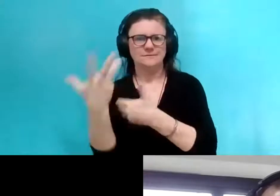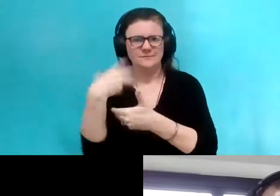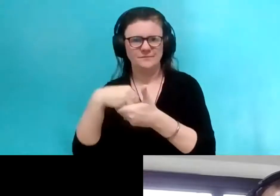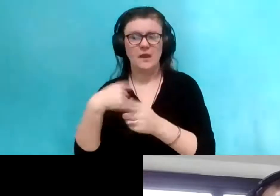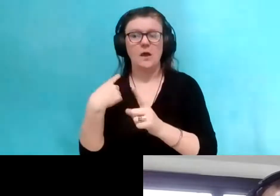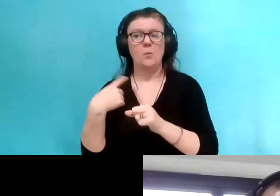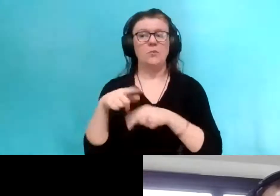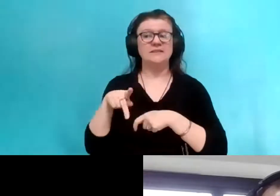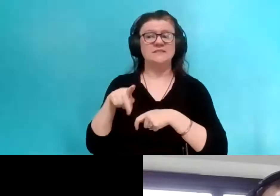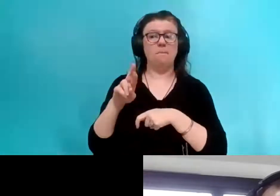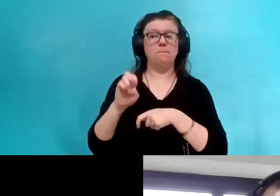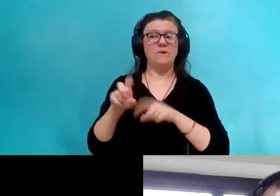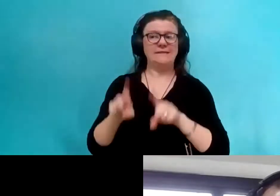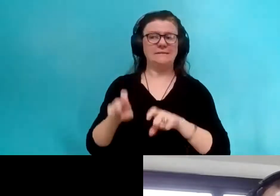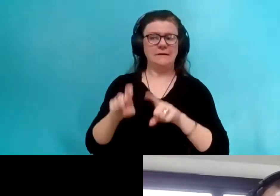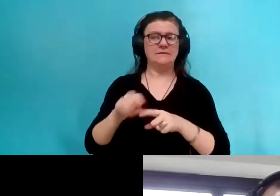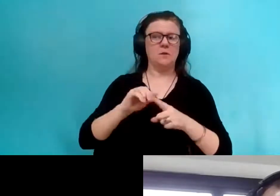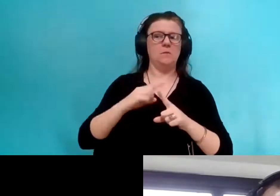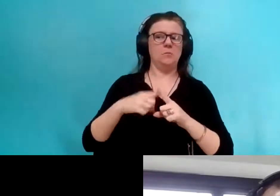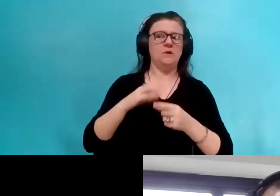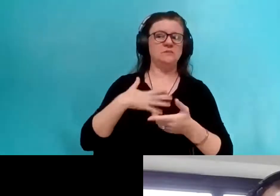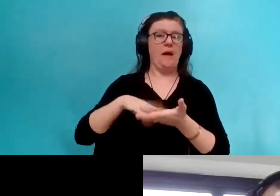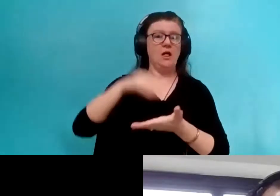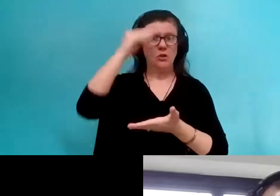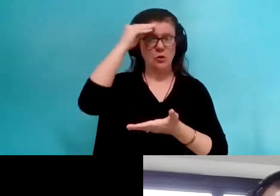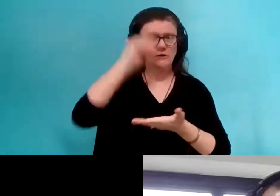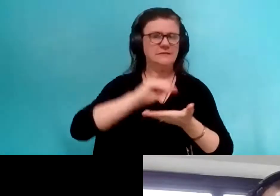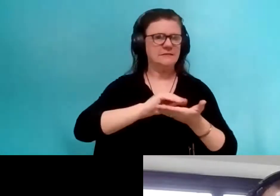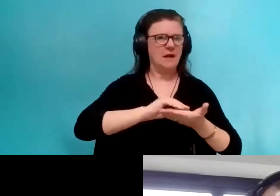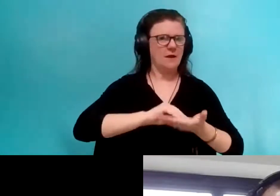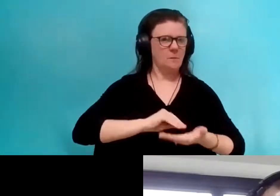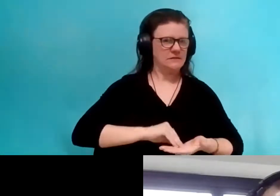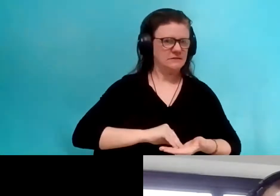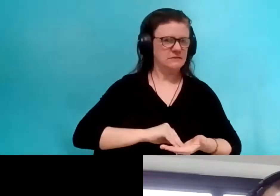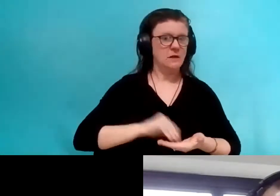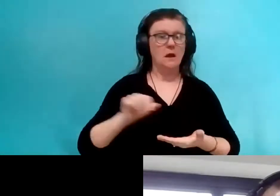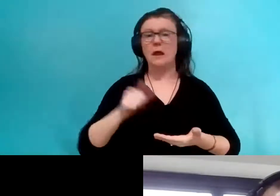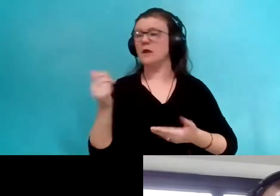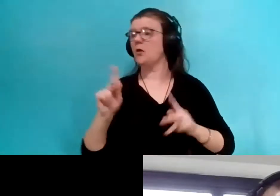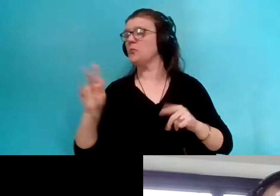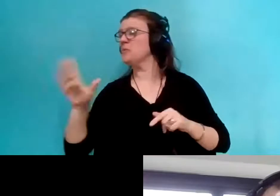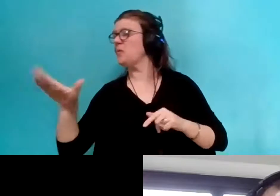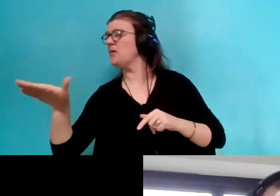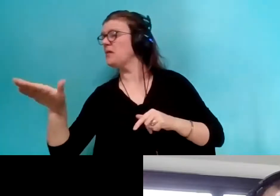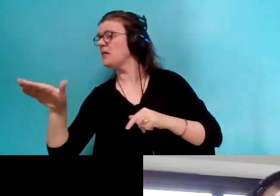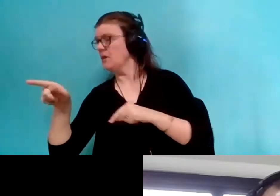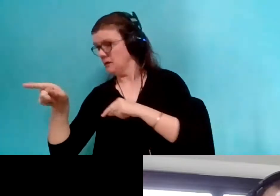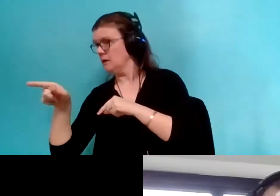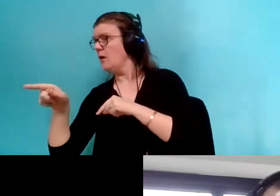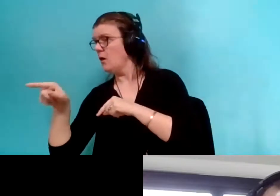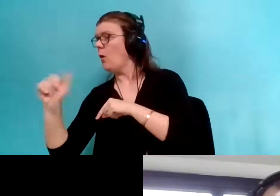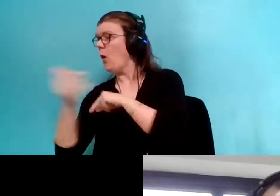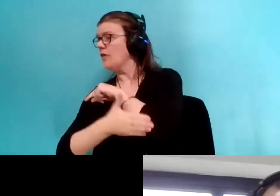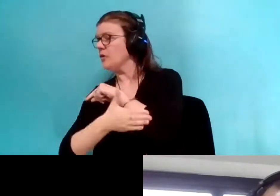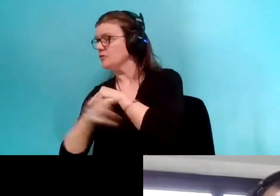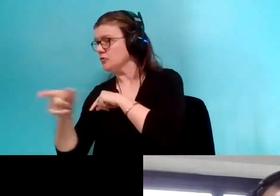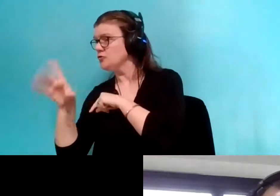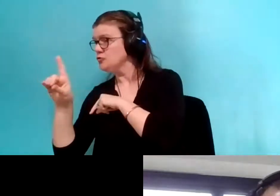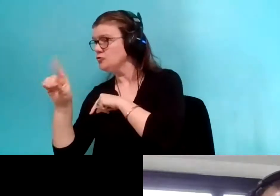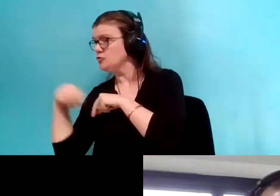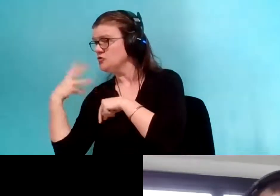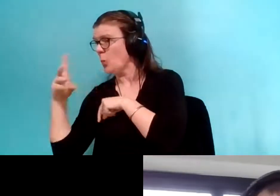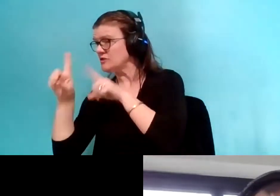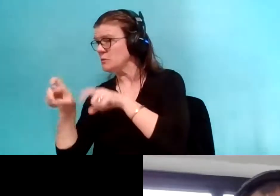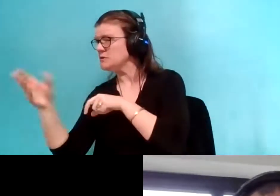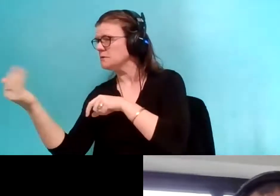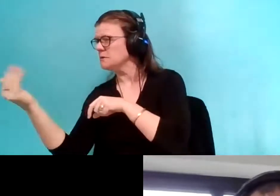very carefully and document your learnings, and then compare with other geographical locations and maybe with other countries if possible. So this